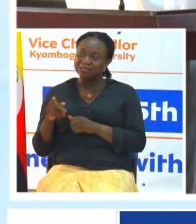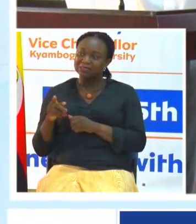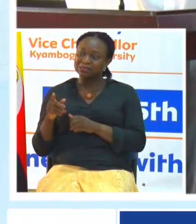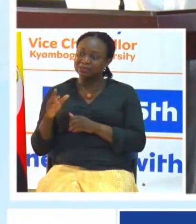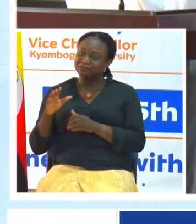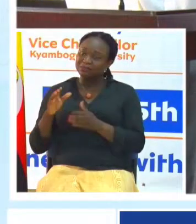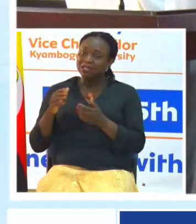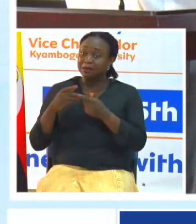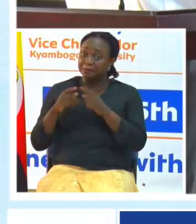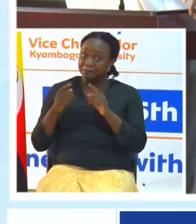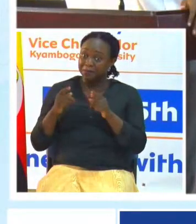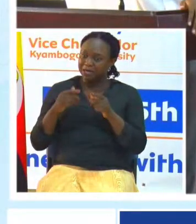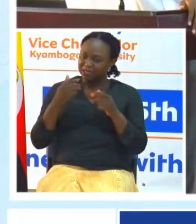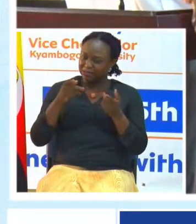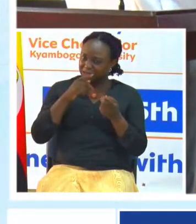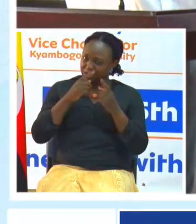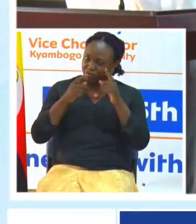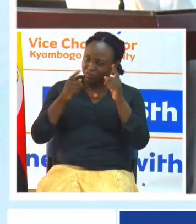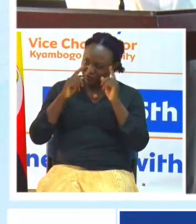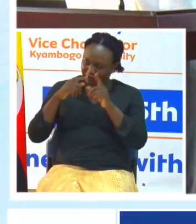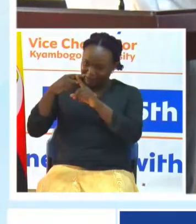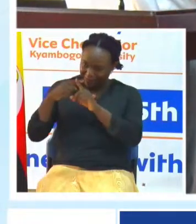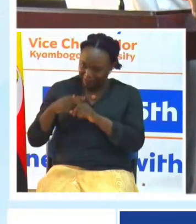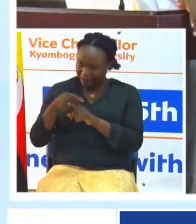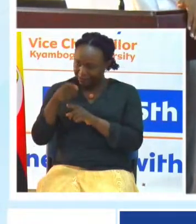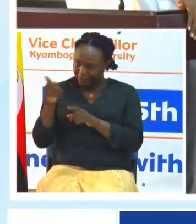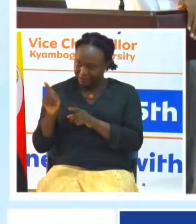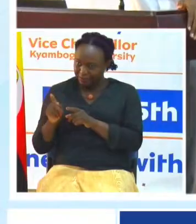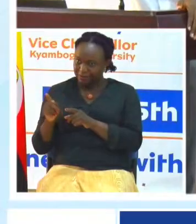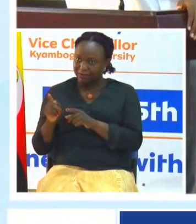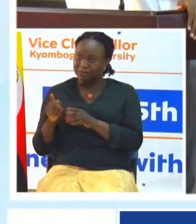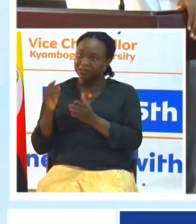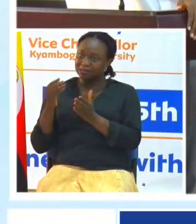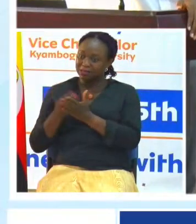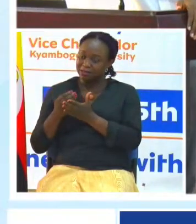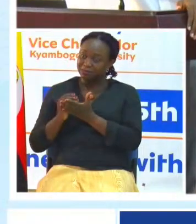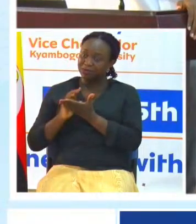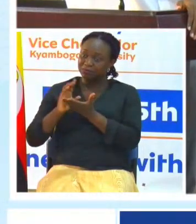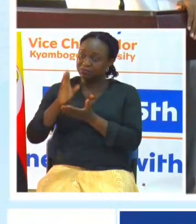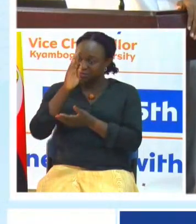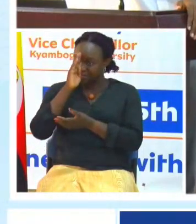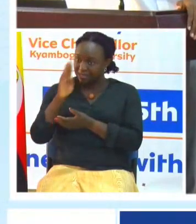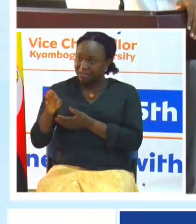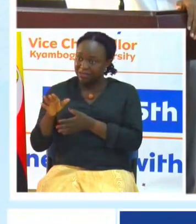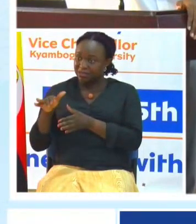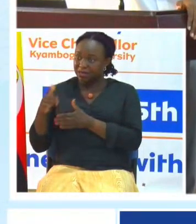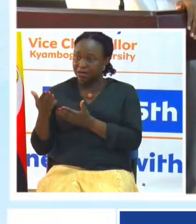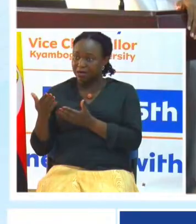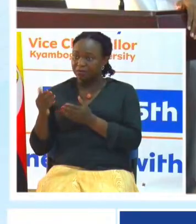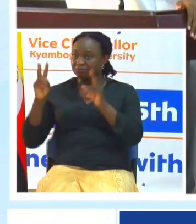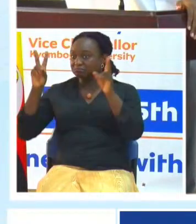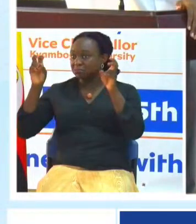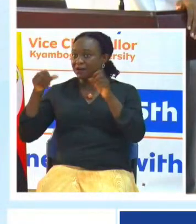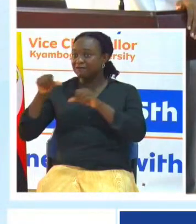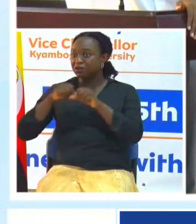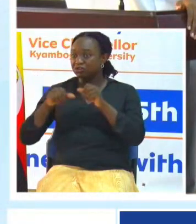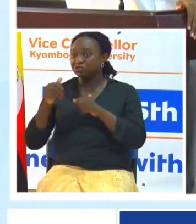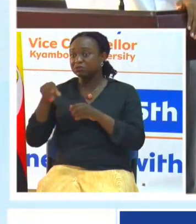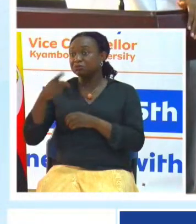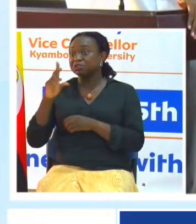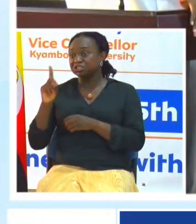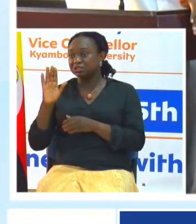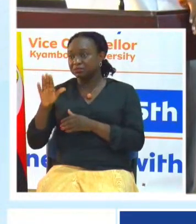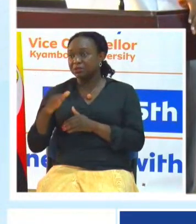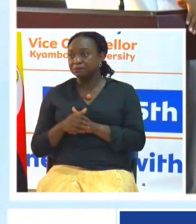the university wishes to attract, then they will give you a direct grant in form of a fellowship for your PhD